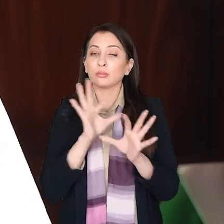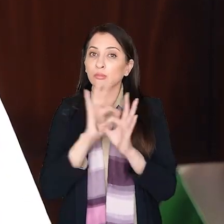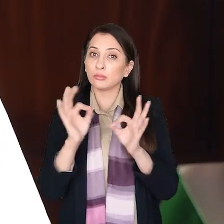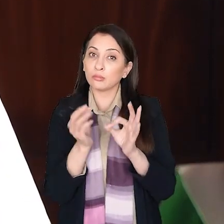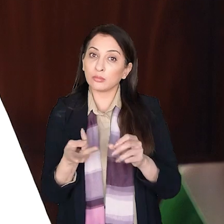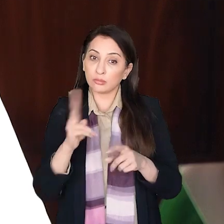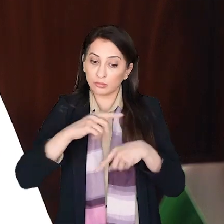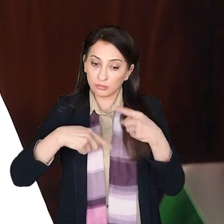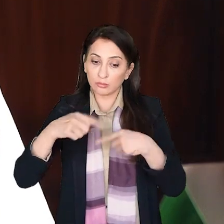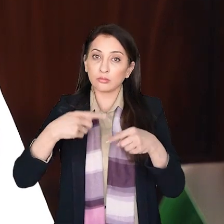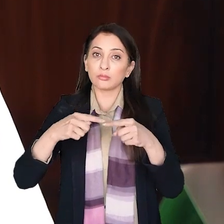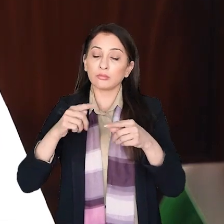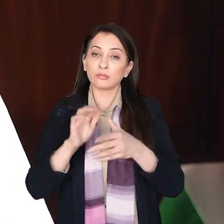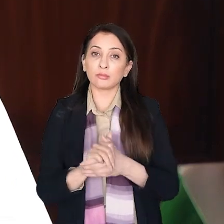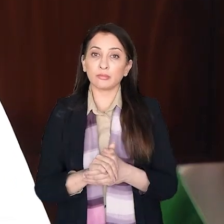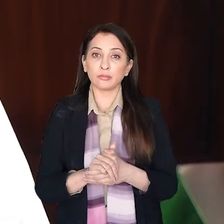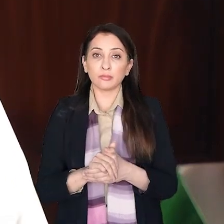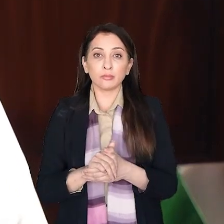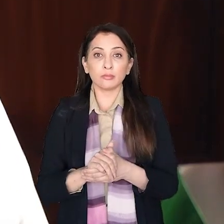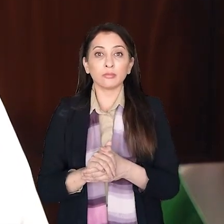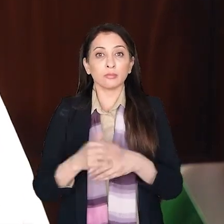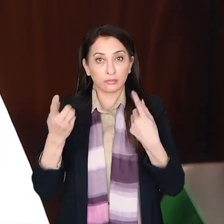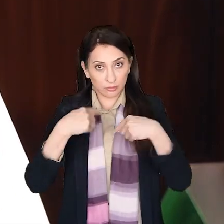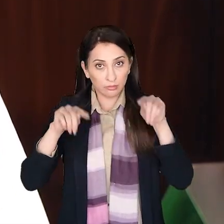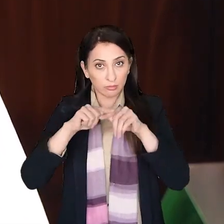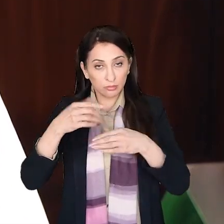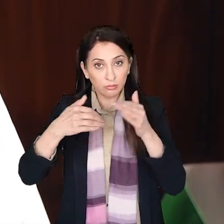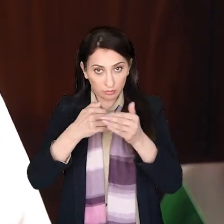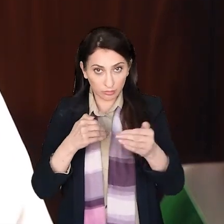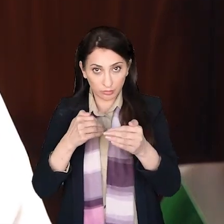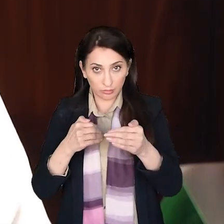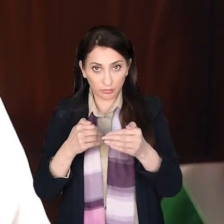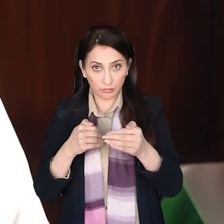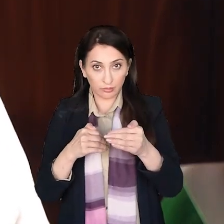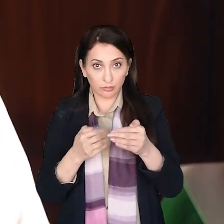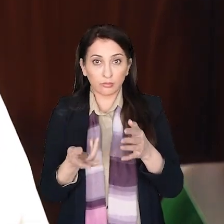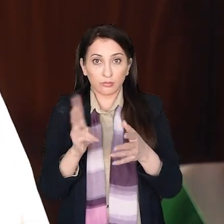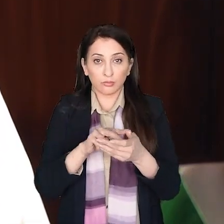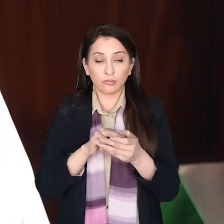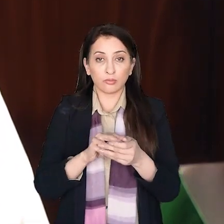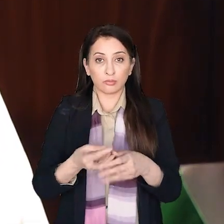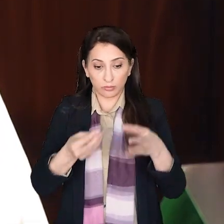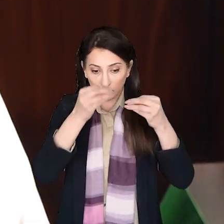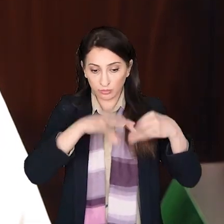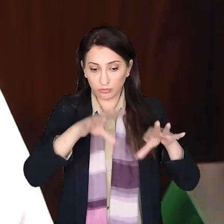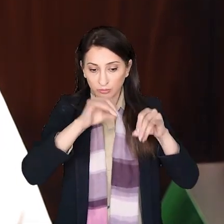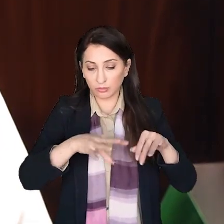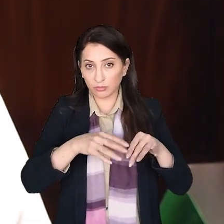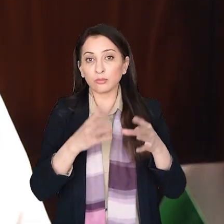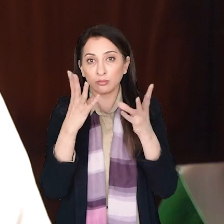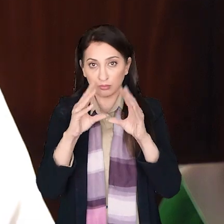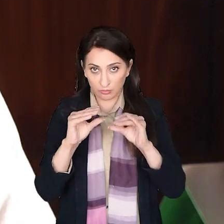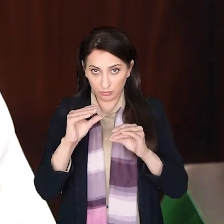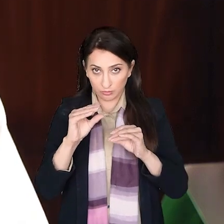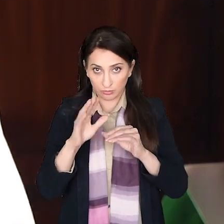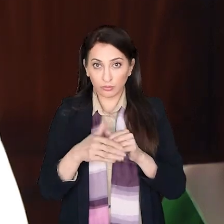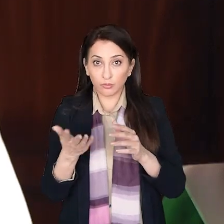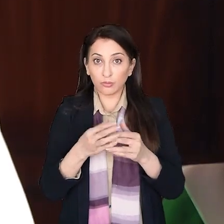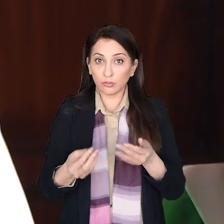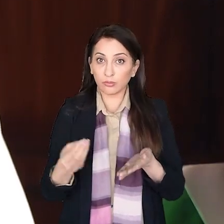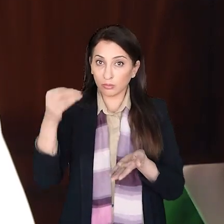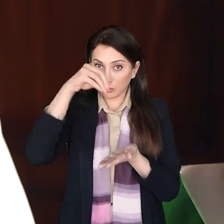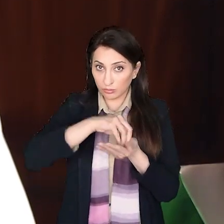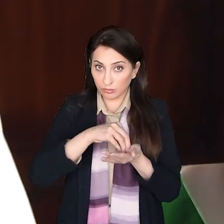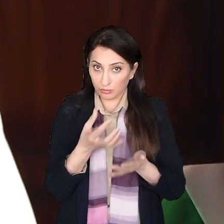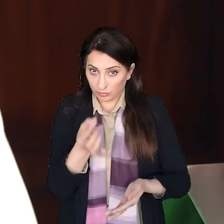recycled polyester. Not only are you saving landfills, you're reducing waste, and you're making a profit out